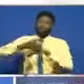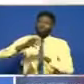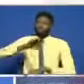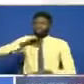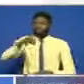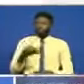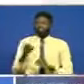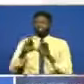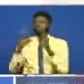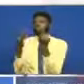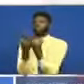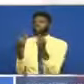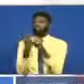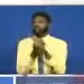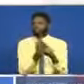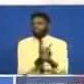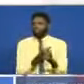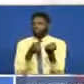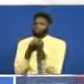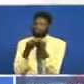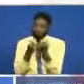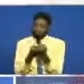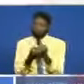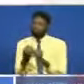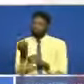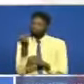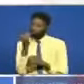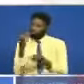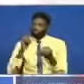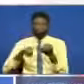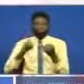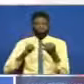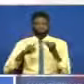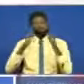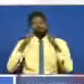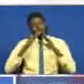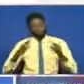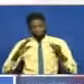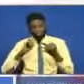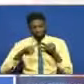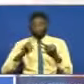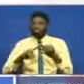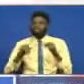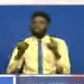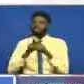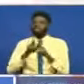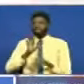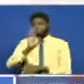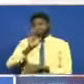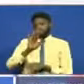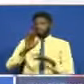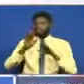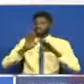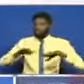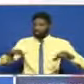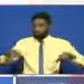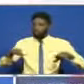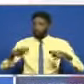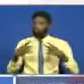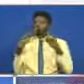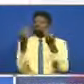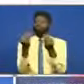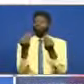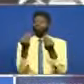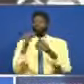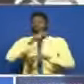households to support them in terms of food, in terms of shelter, in terms of also their children going to school is actually